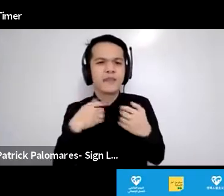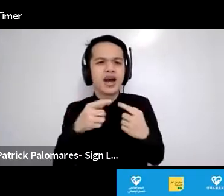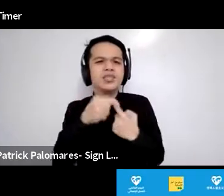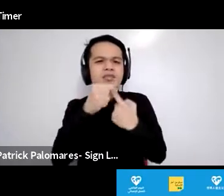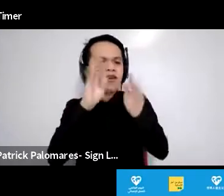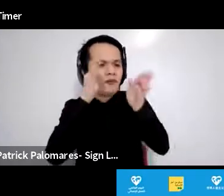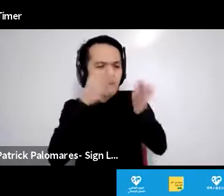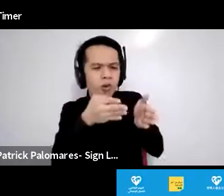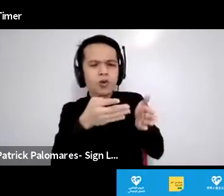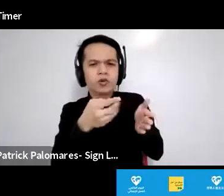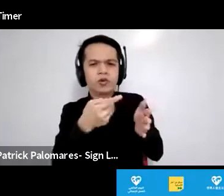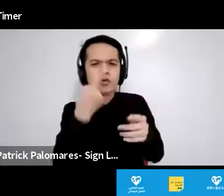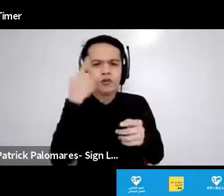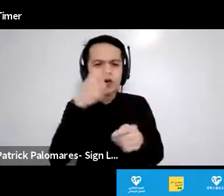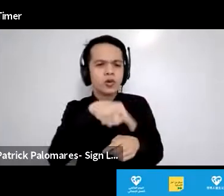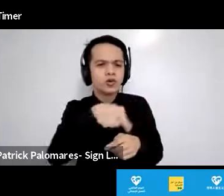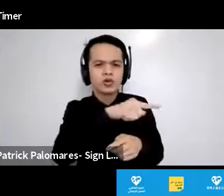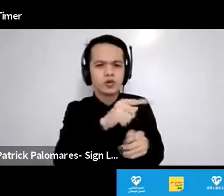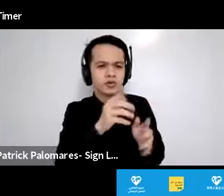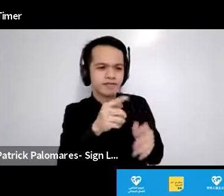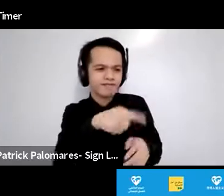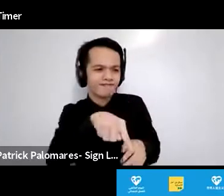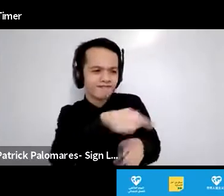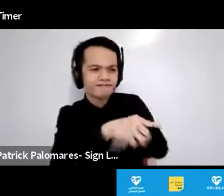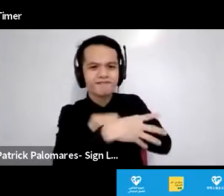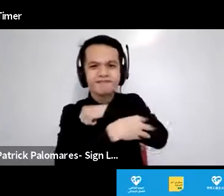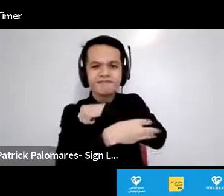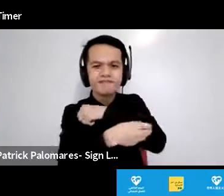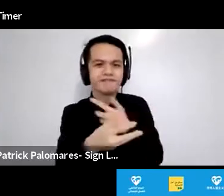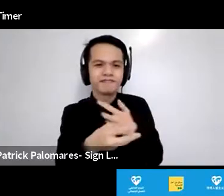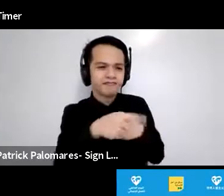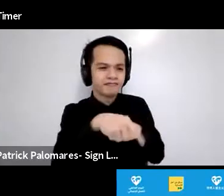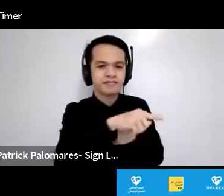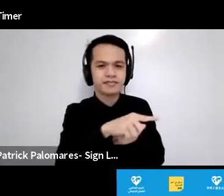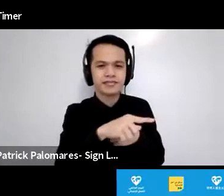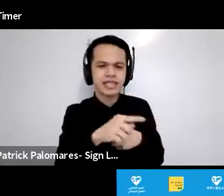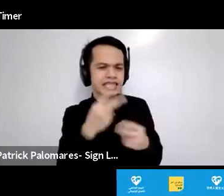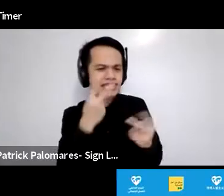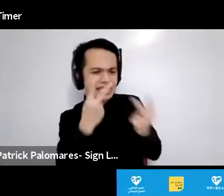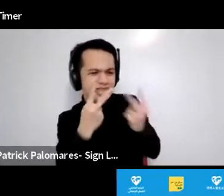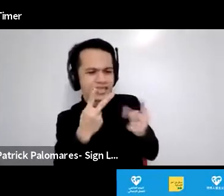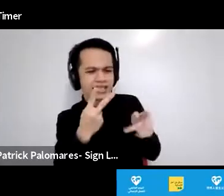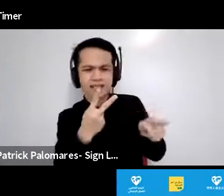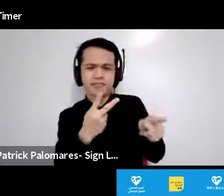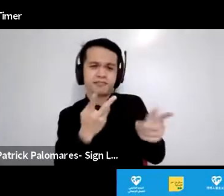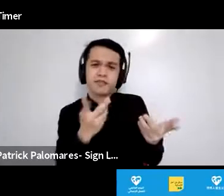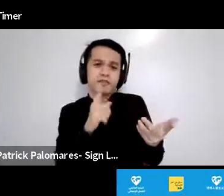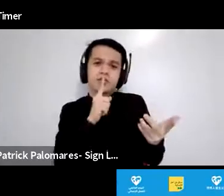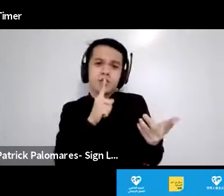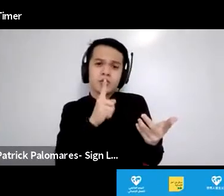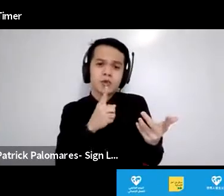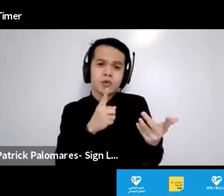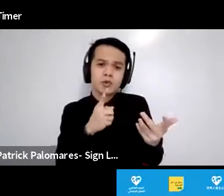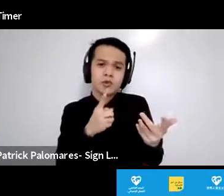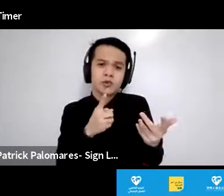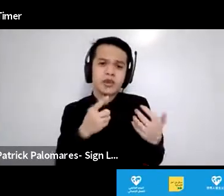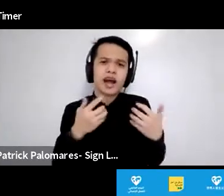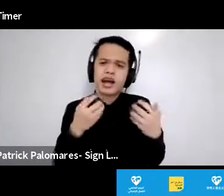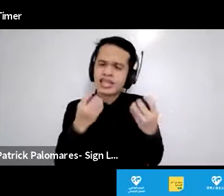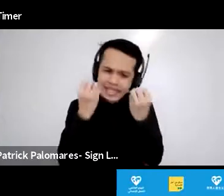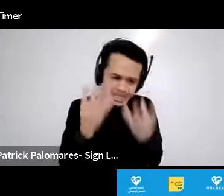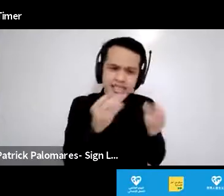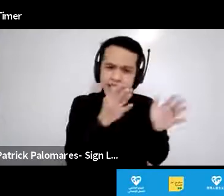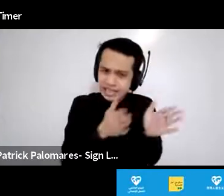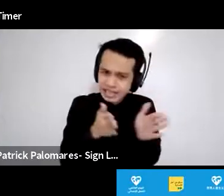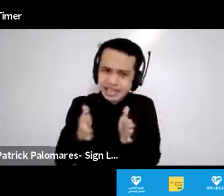especially on the most economically marginalized. We're seeing how, although we claim to have so many plans and to care